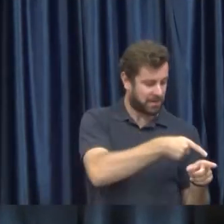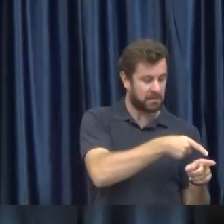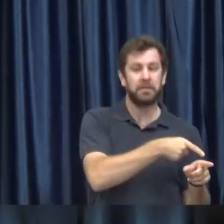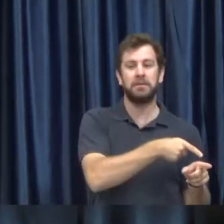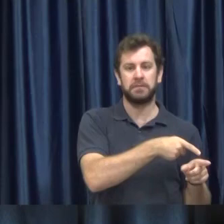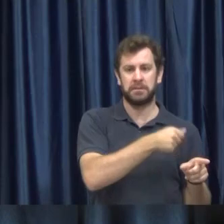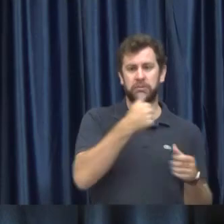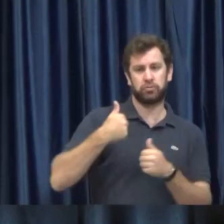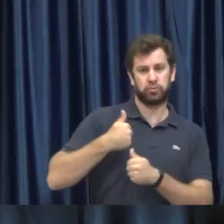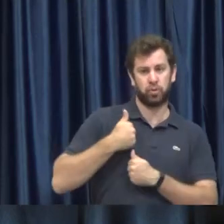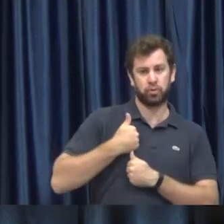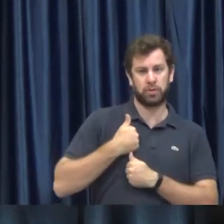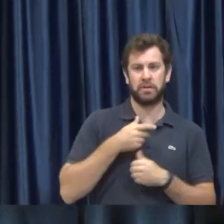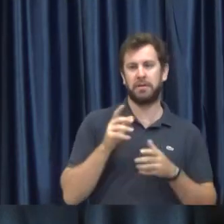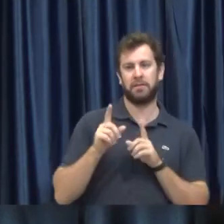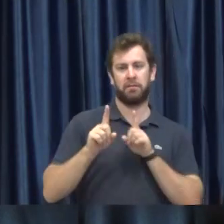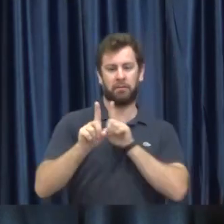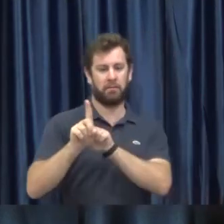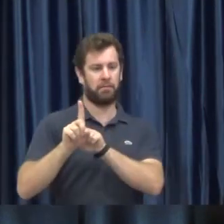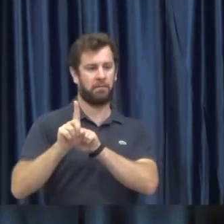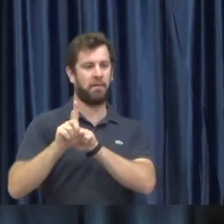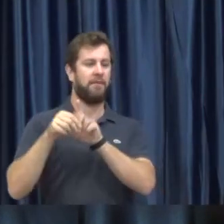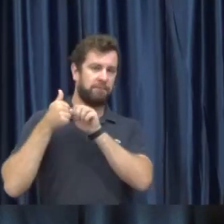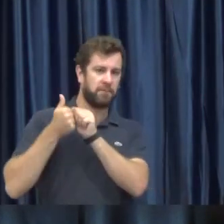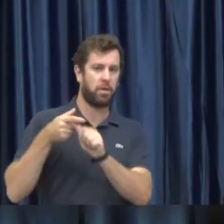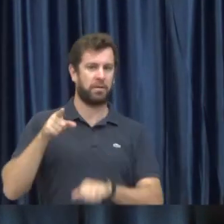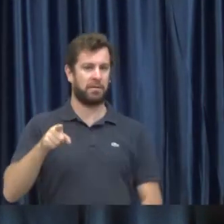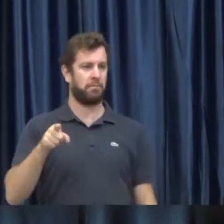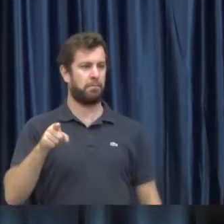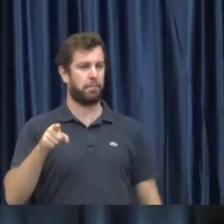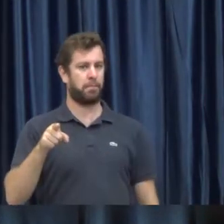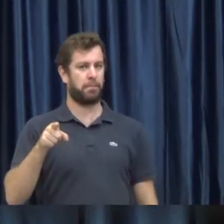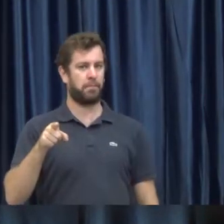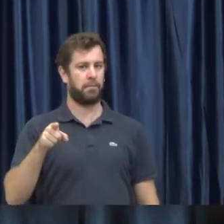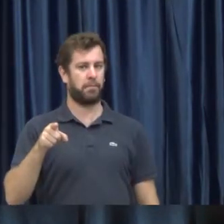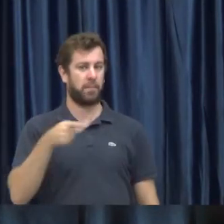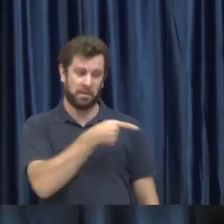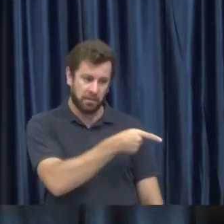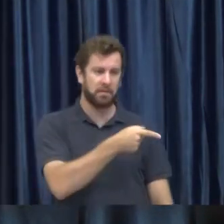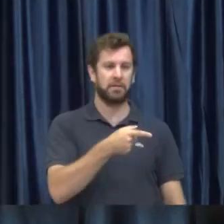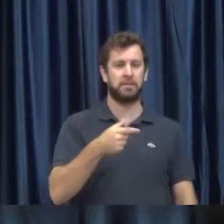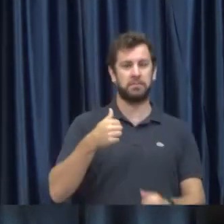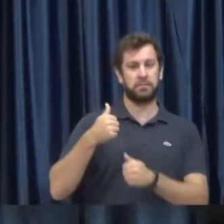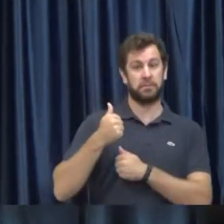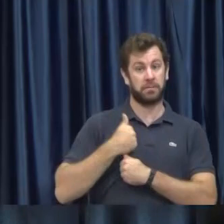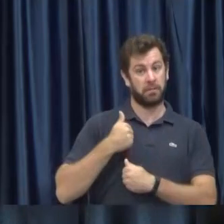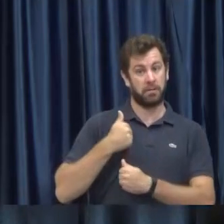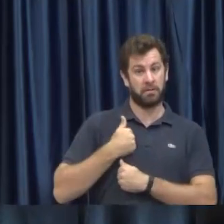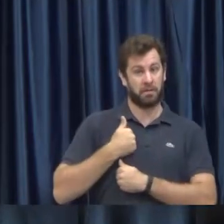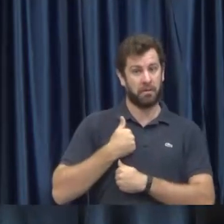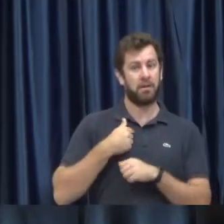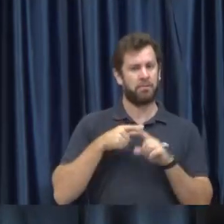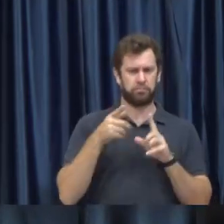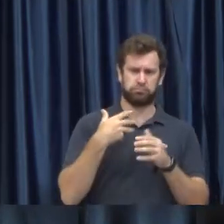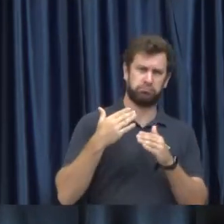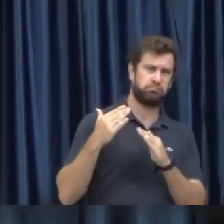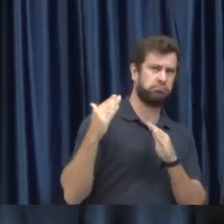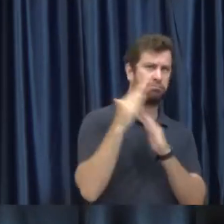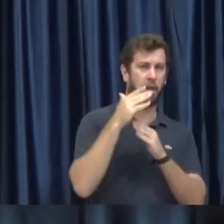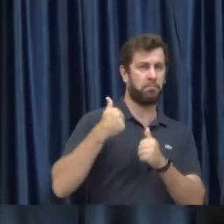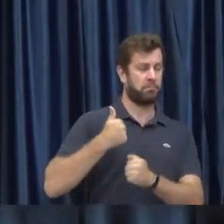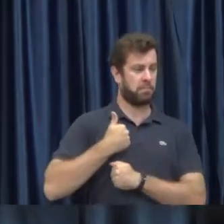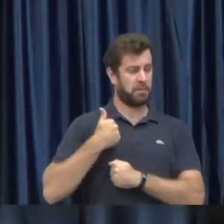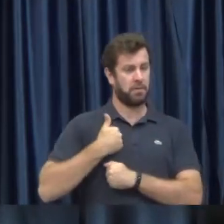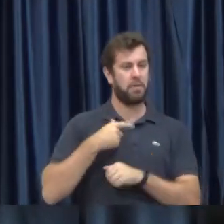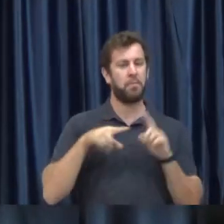leader, because of his abilities. But when the enemies of Allah came on the scene, everybody